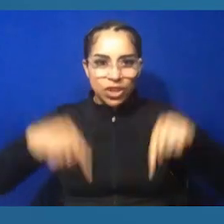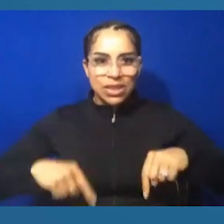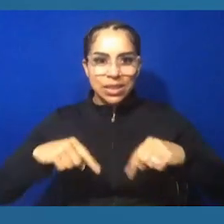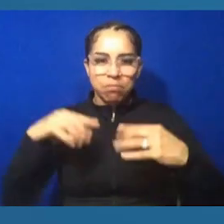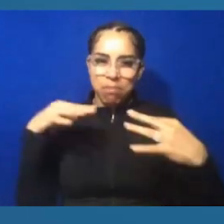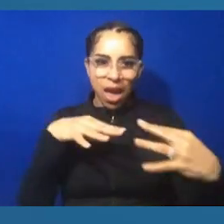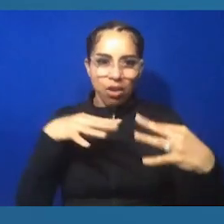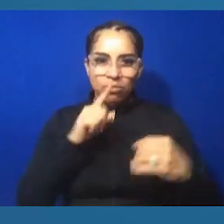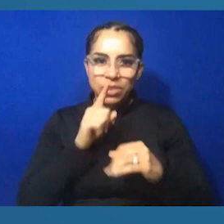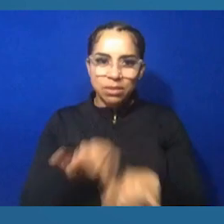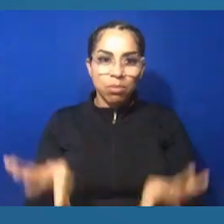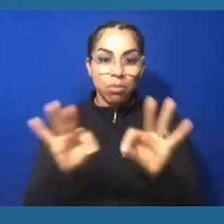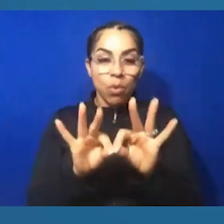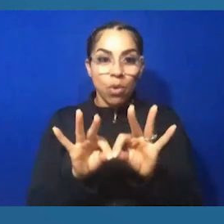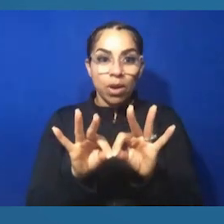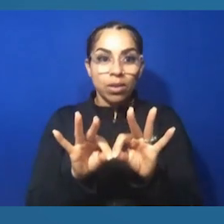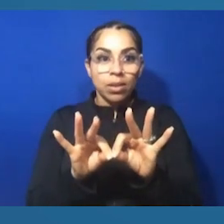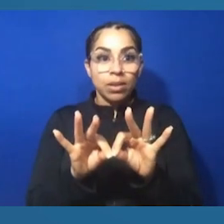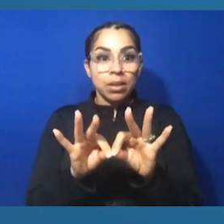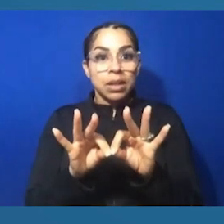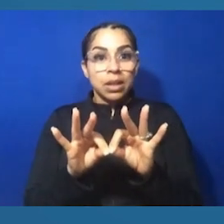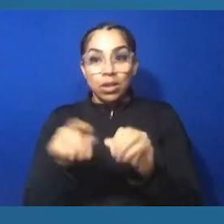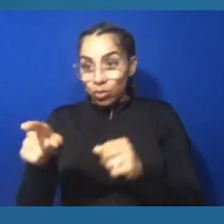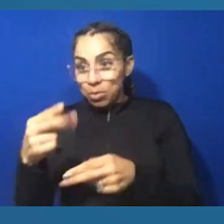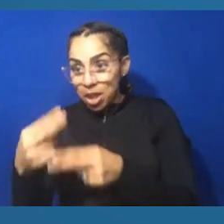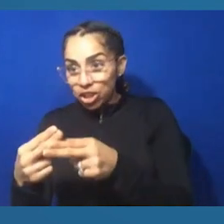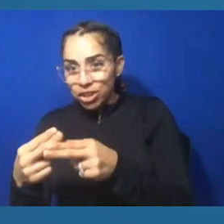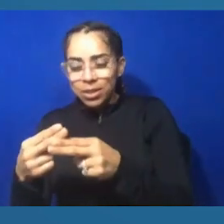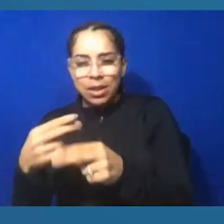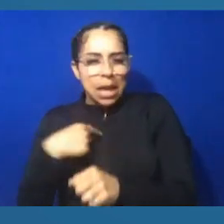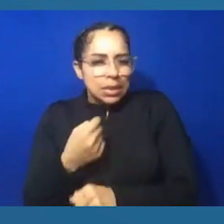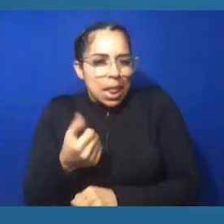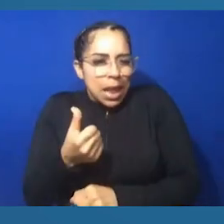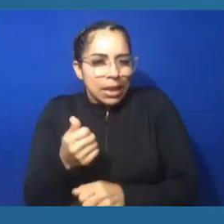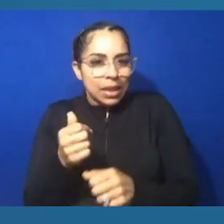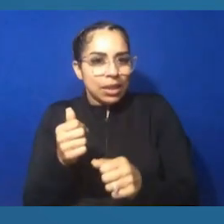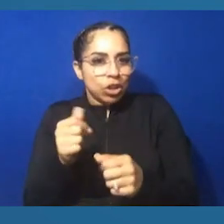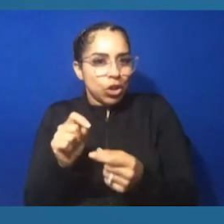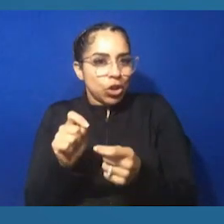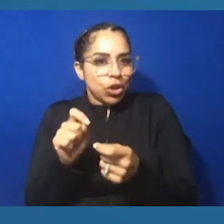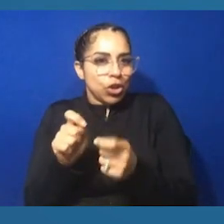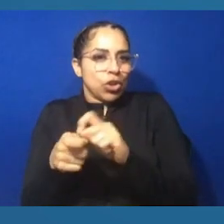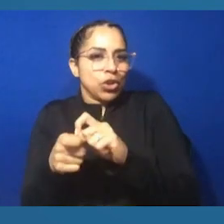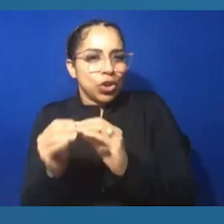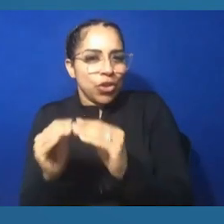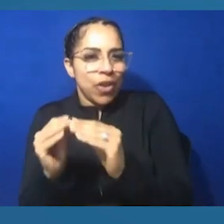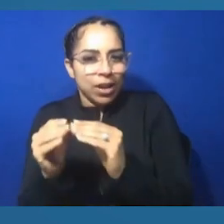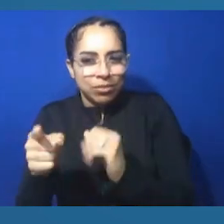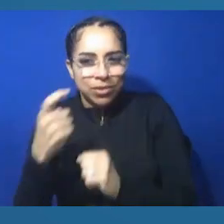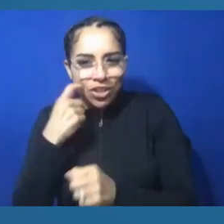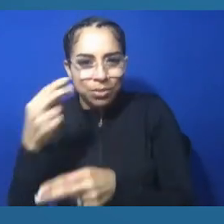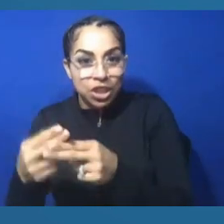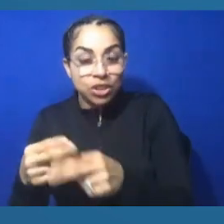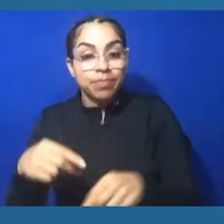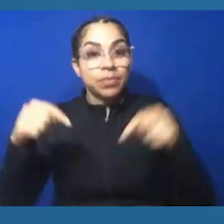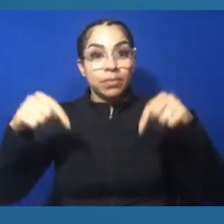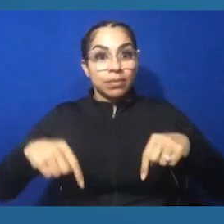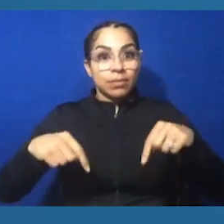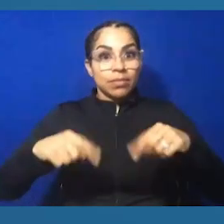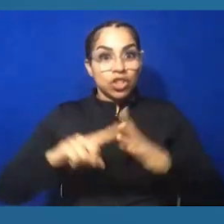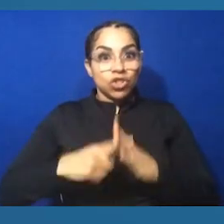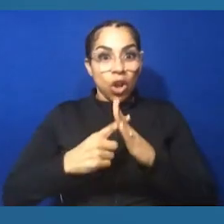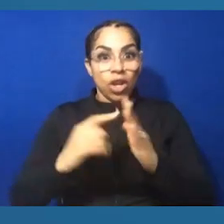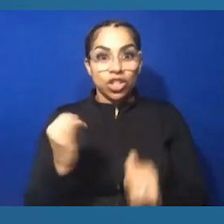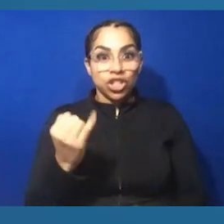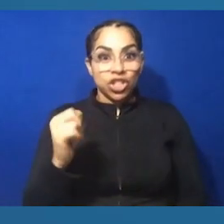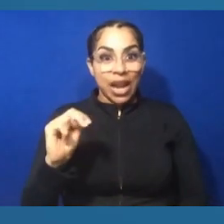if I could be so bold as to just slightly correct, because you said in a way that this initiative started in January,